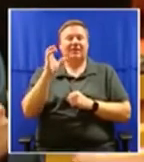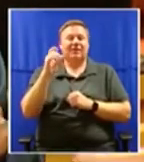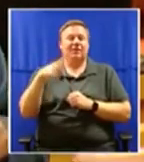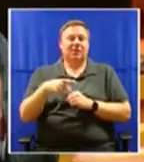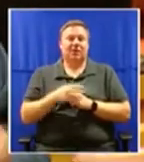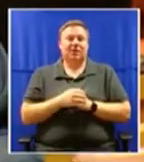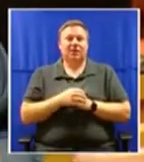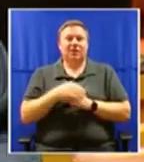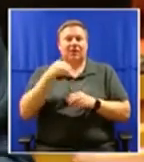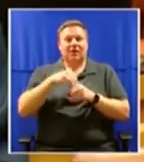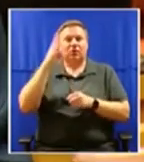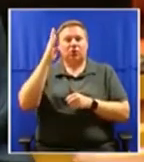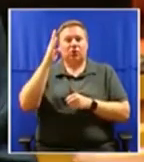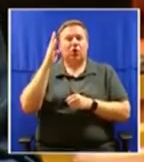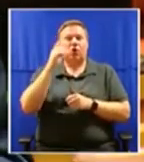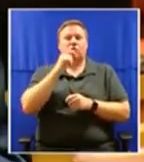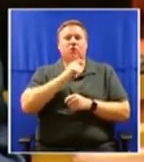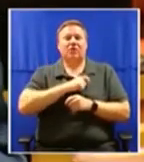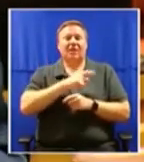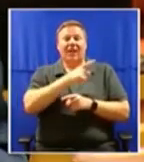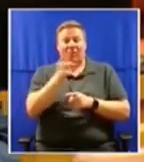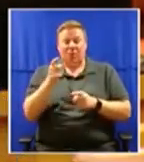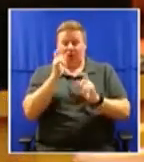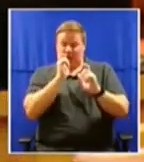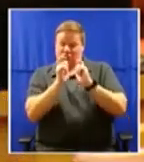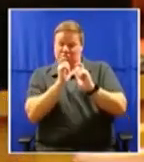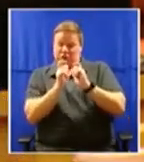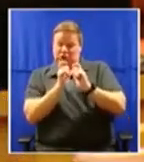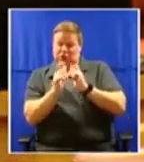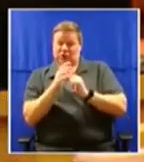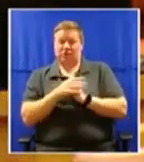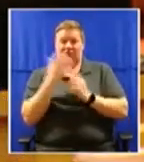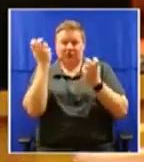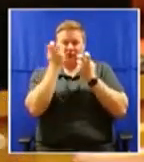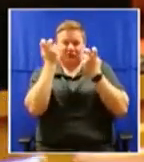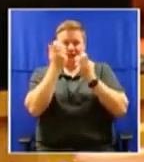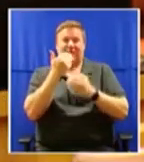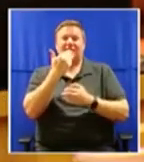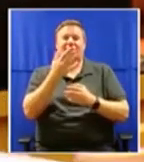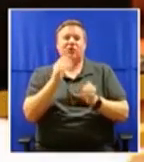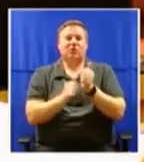in God we trust, everyone else we check out. Thank you so much, Deputy Speaker.